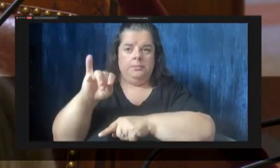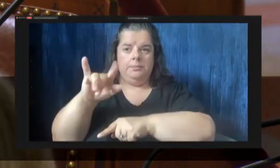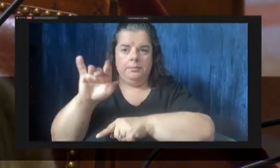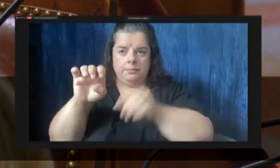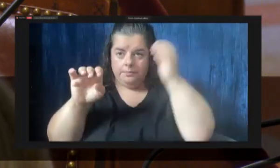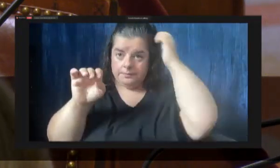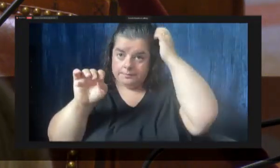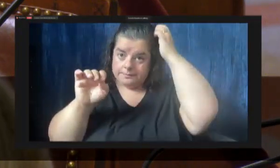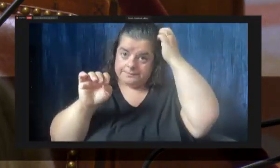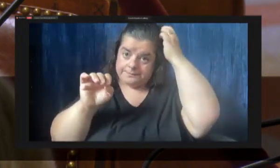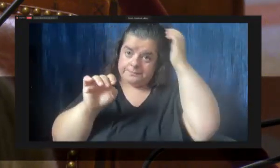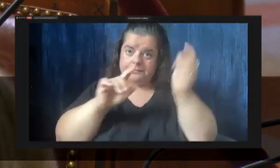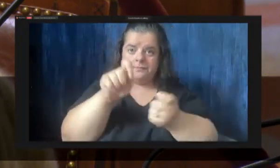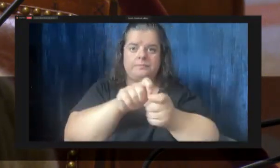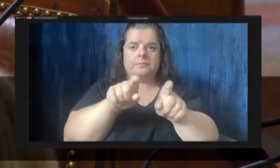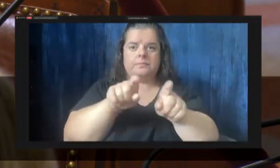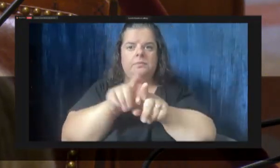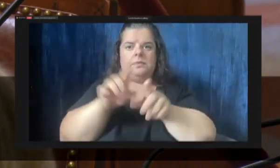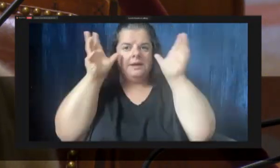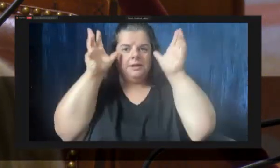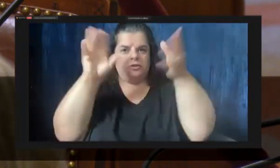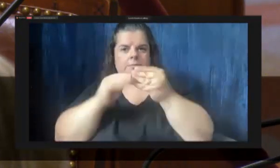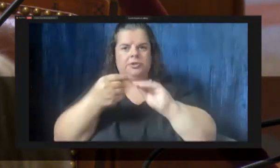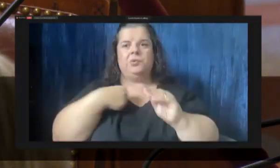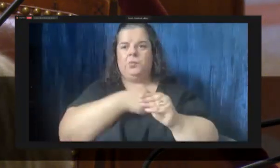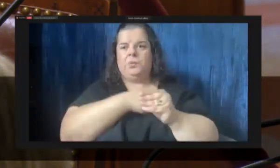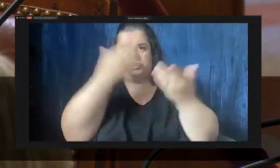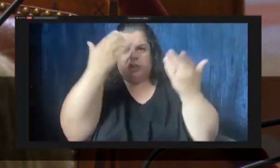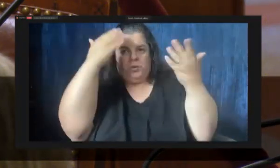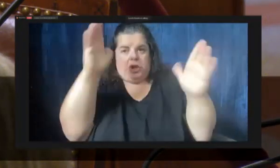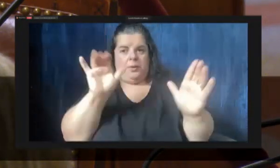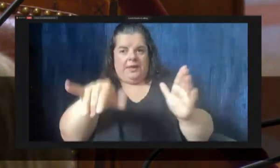numbers, mm. which we don't even know that answer, right?